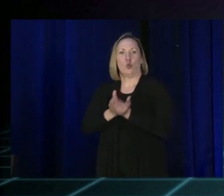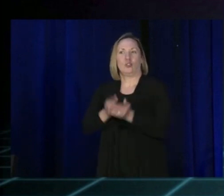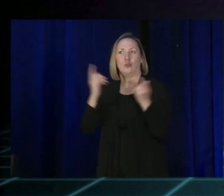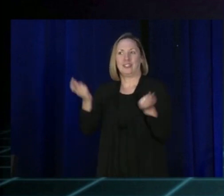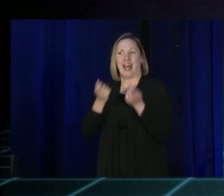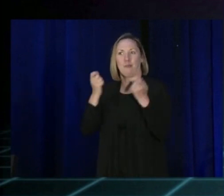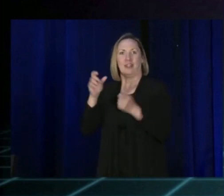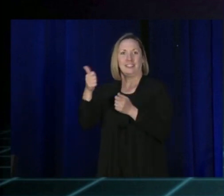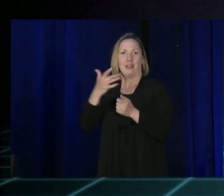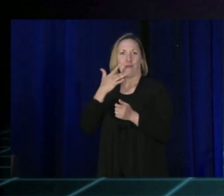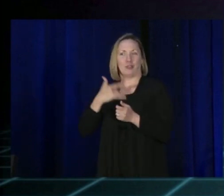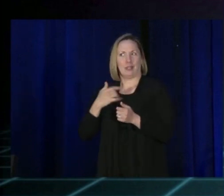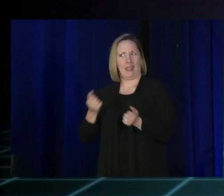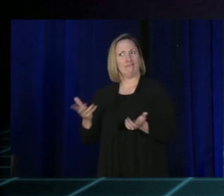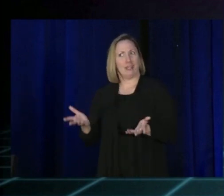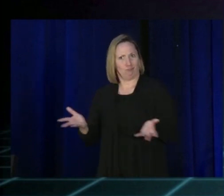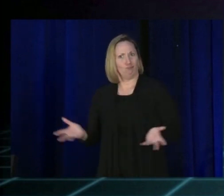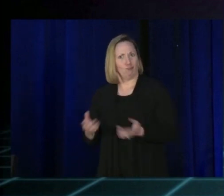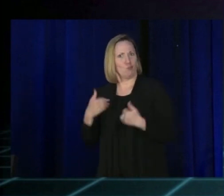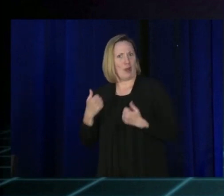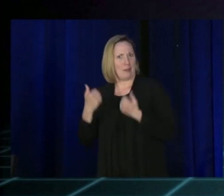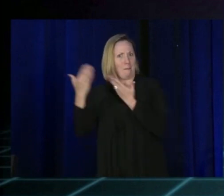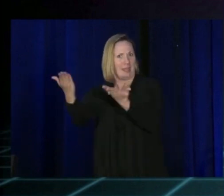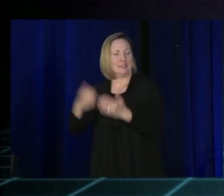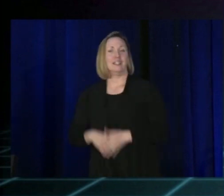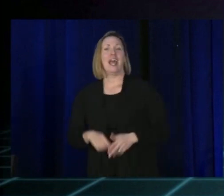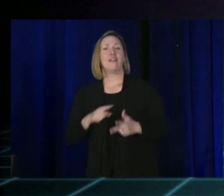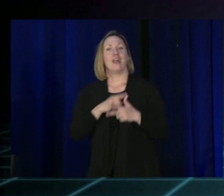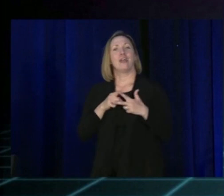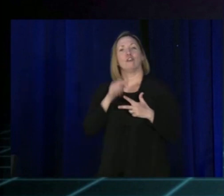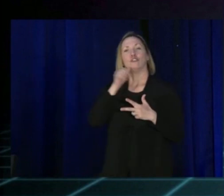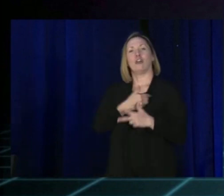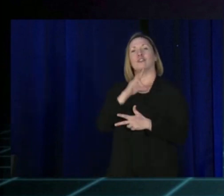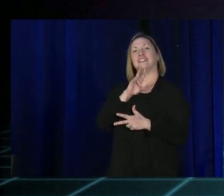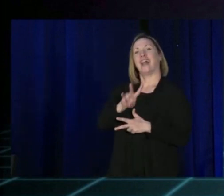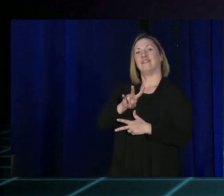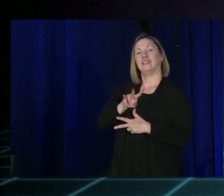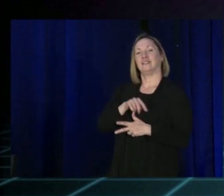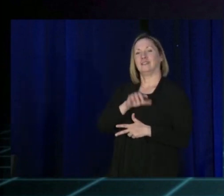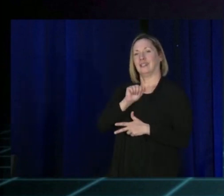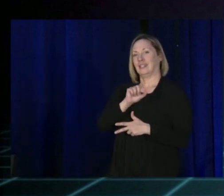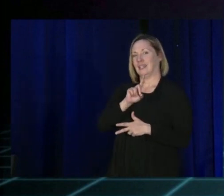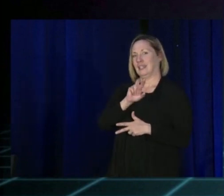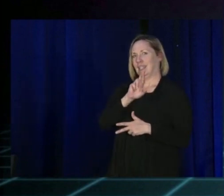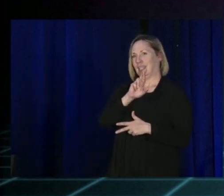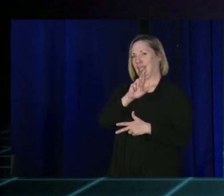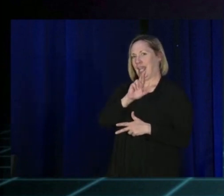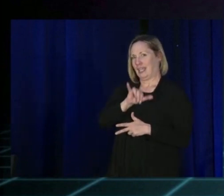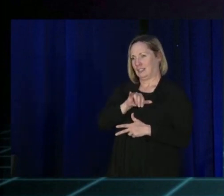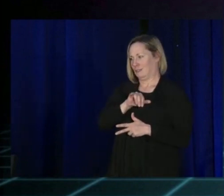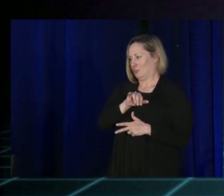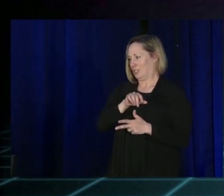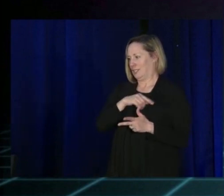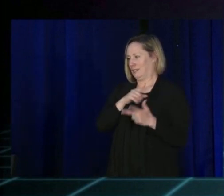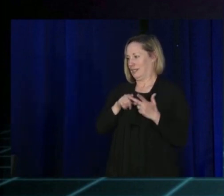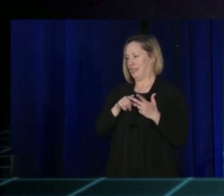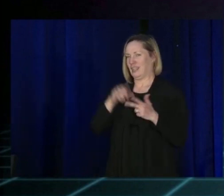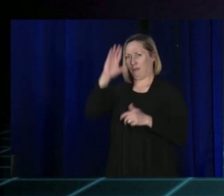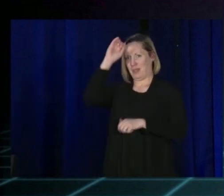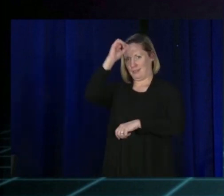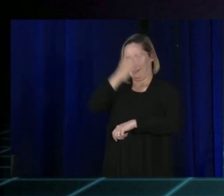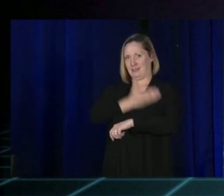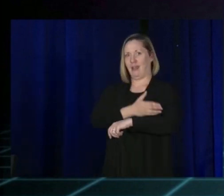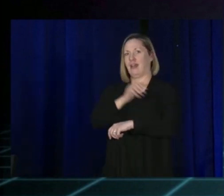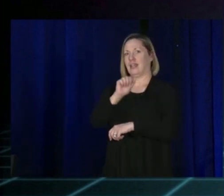middle daughter, Avery, she is 7, and our son, Asher, there, he's 5, and we live right outside